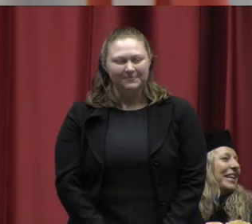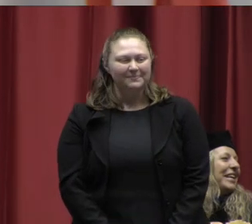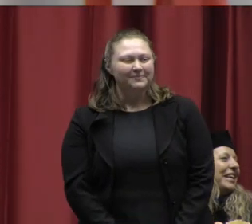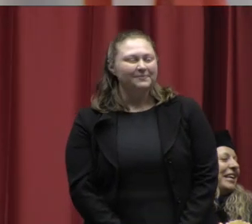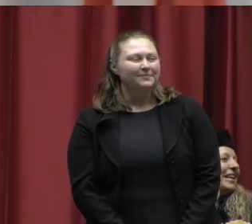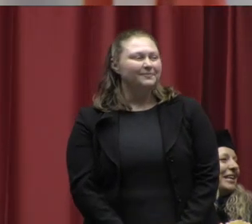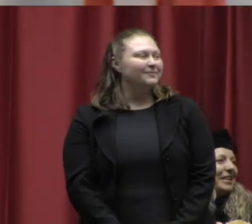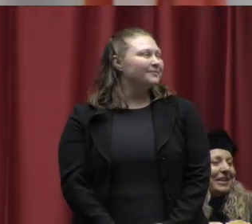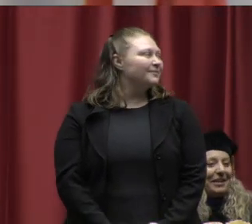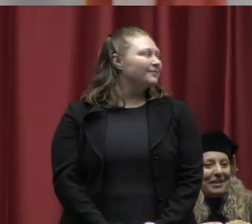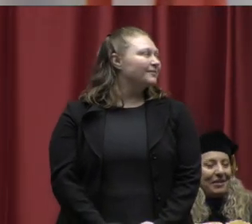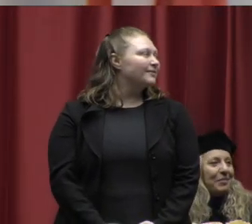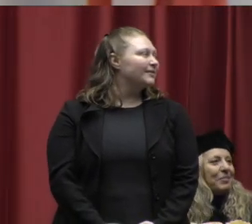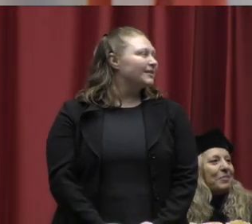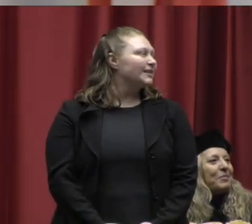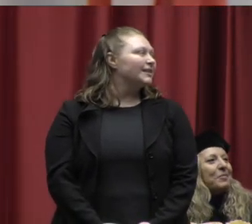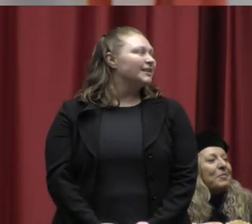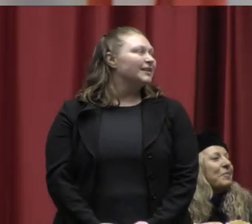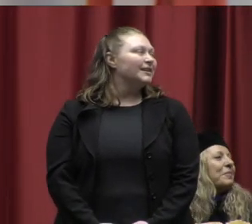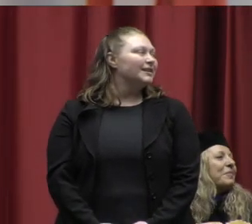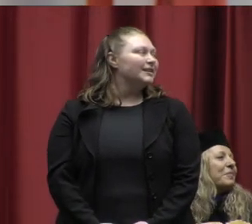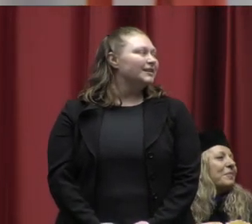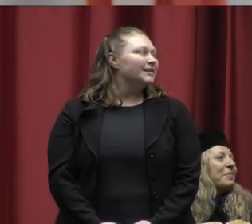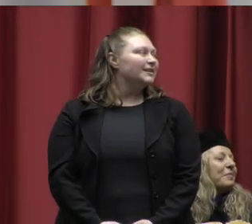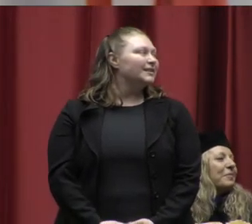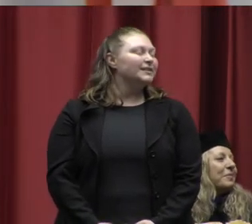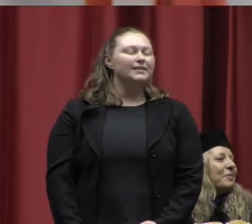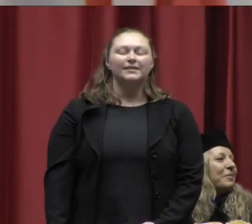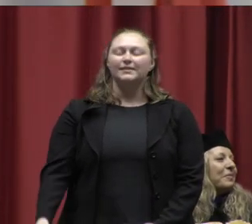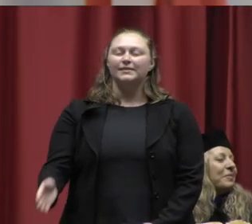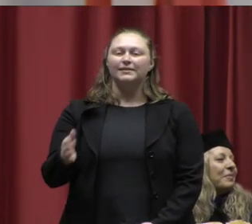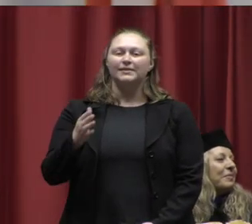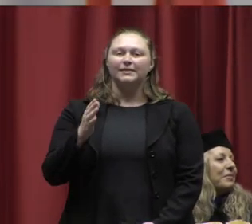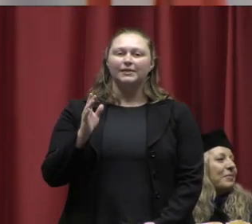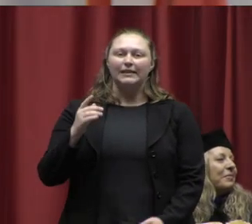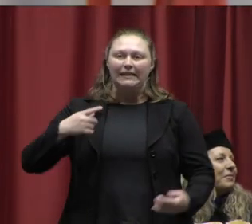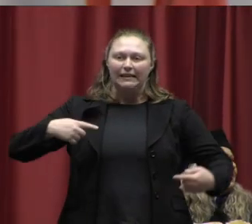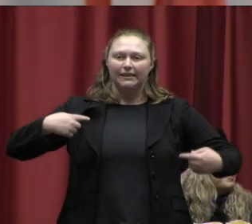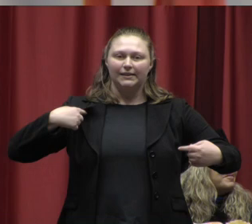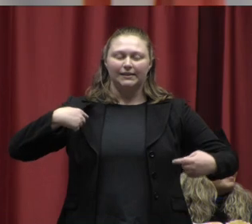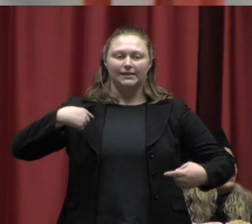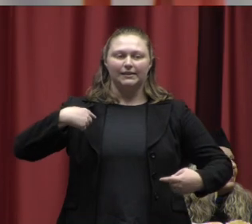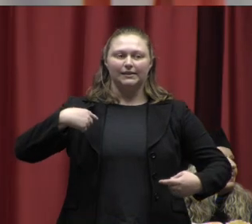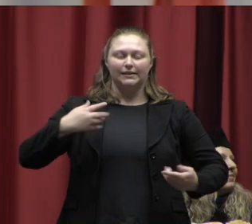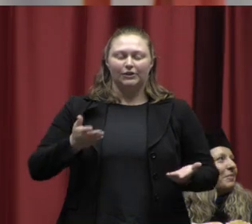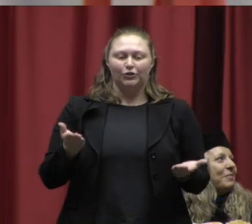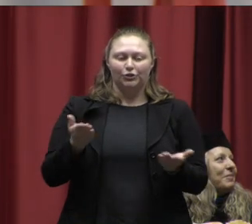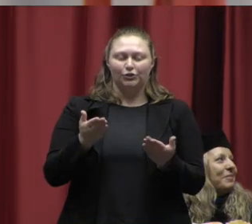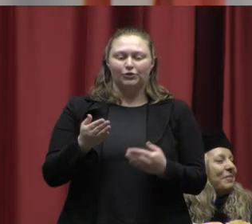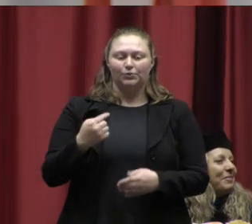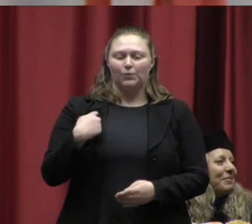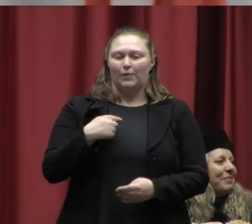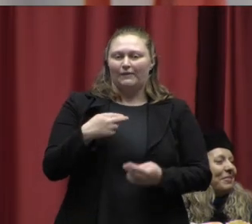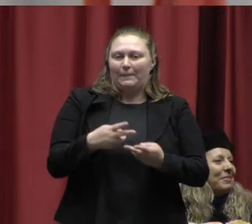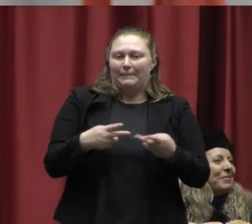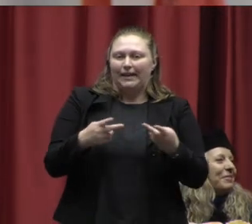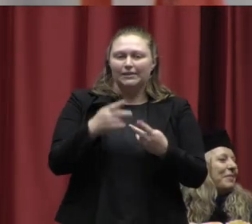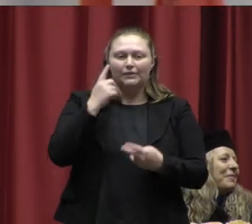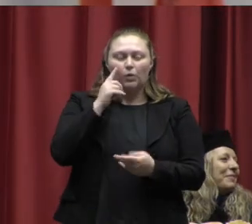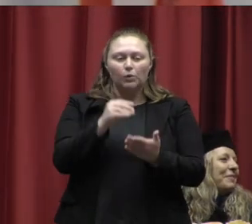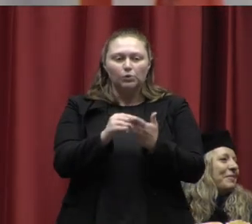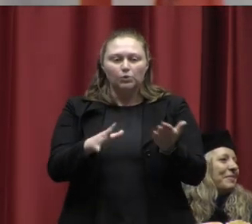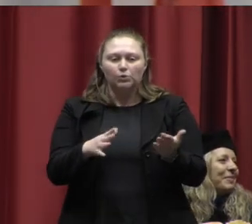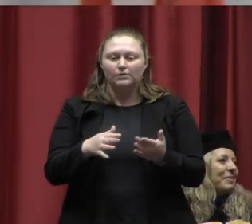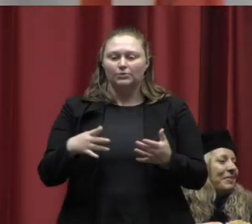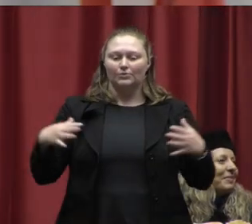In the heart of Albuquerque town stands a place of learning renown, a place where students